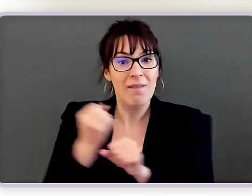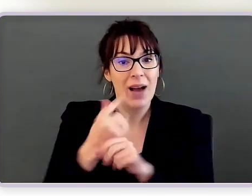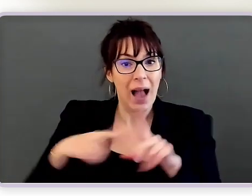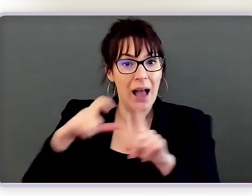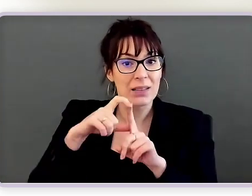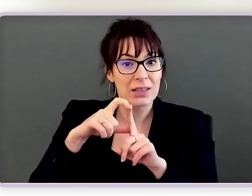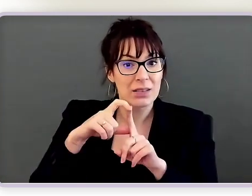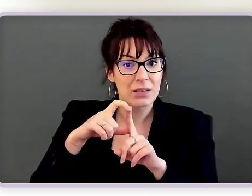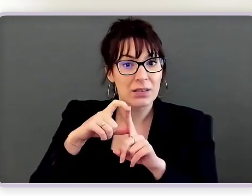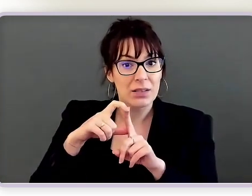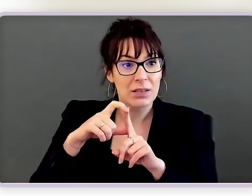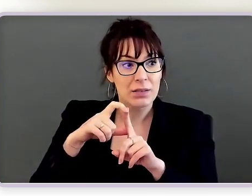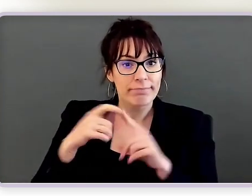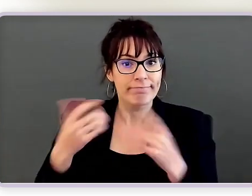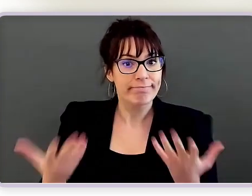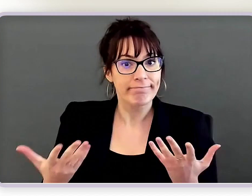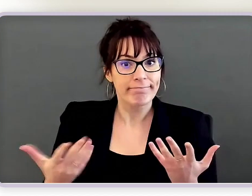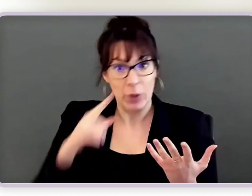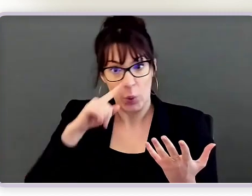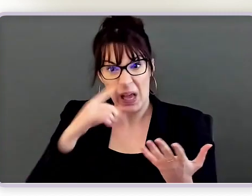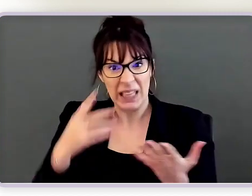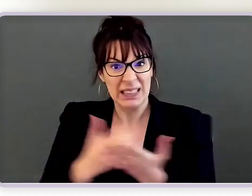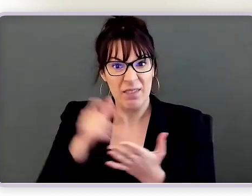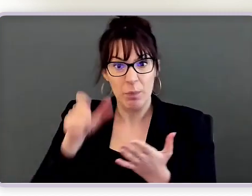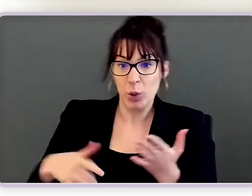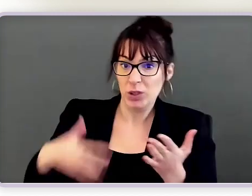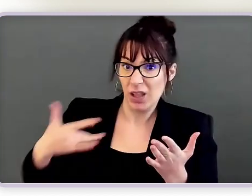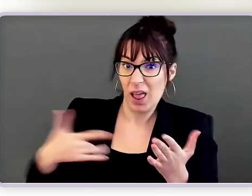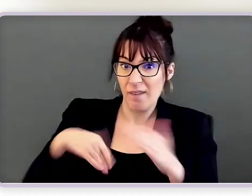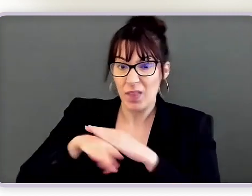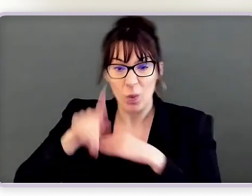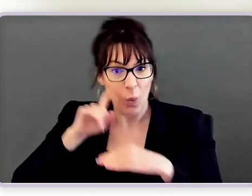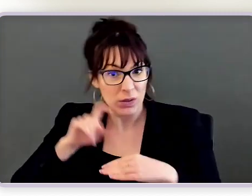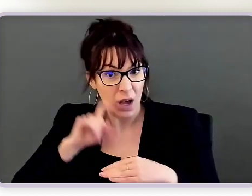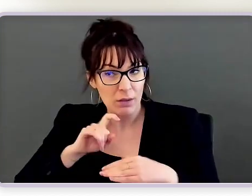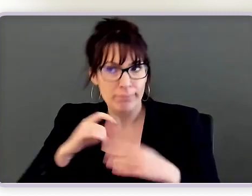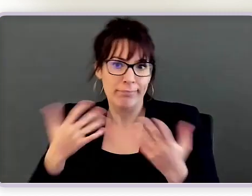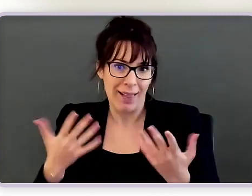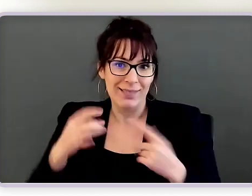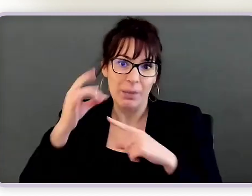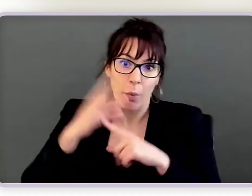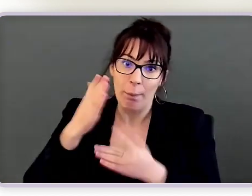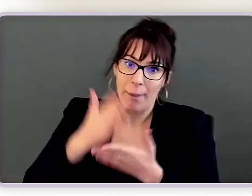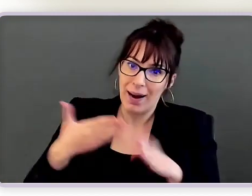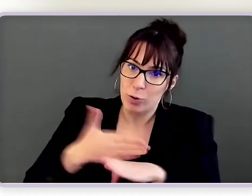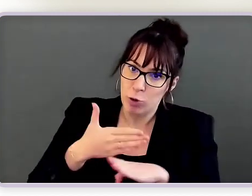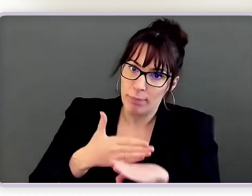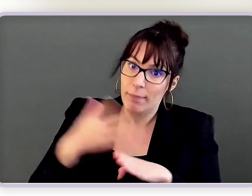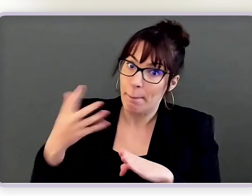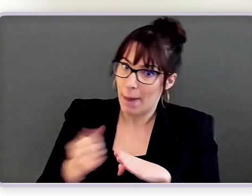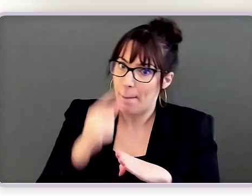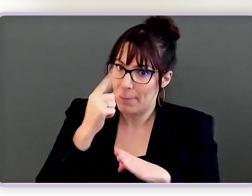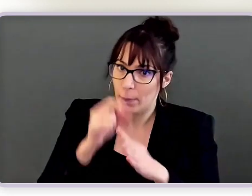you if you can't save someone in the water, which is the main part of the job. Or you apply for the job of a process